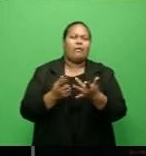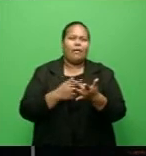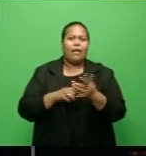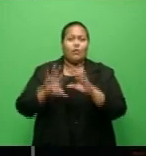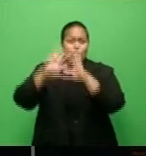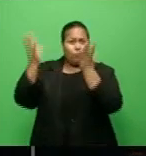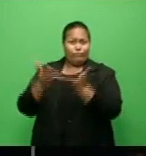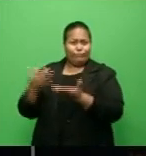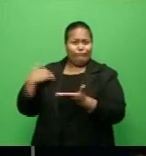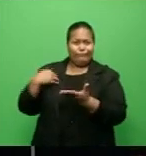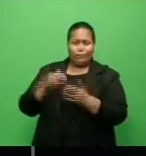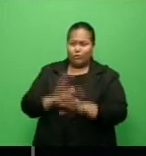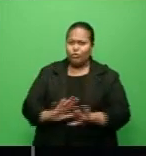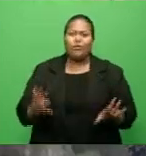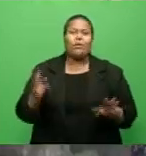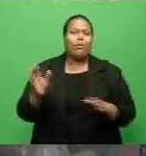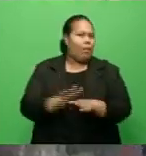will be lifelong.